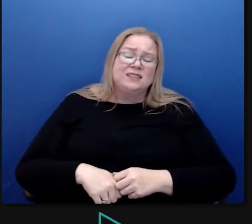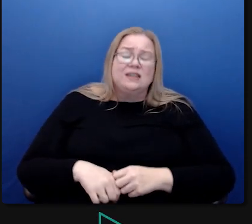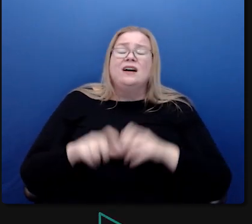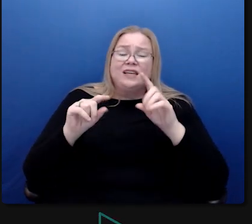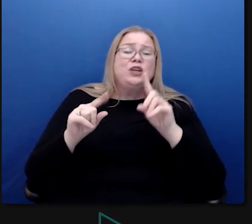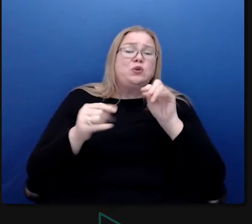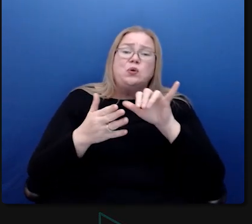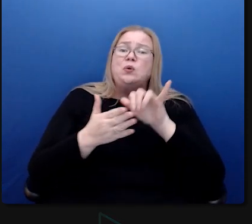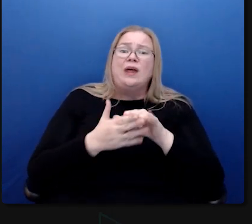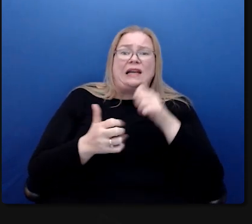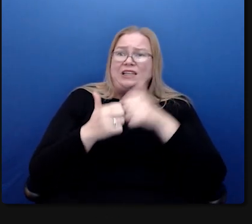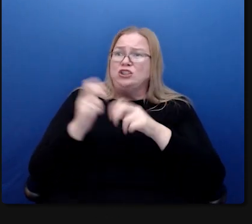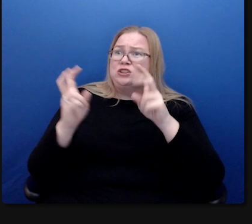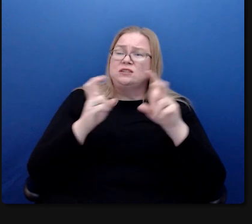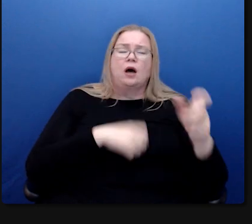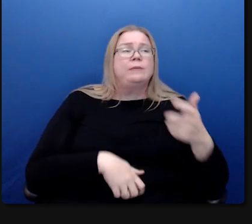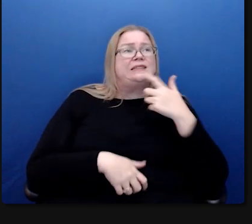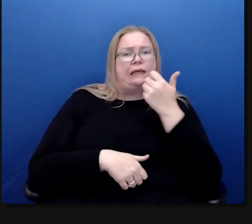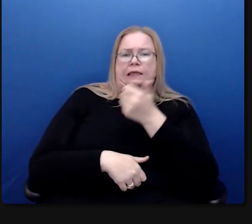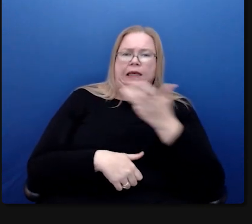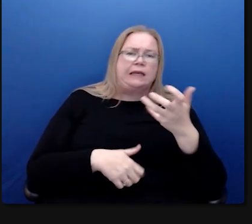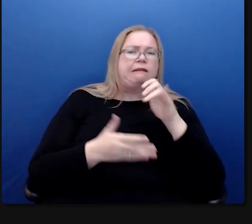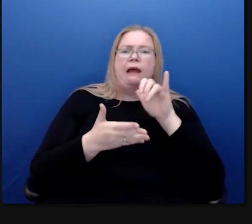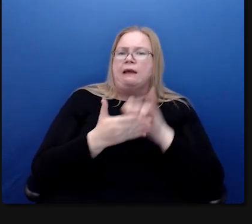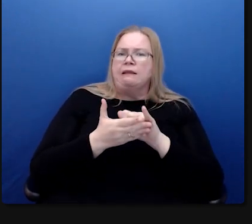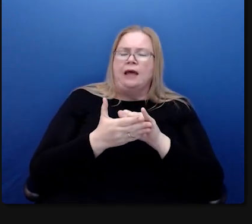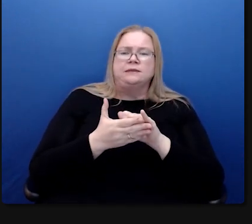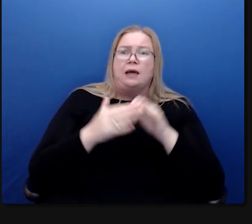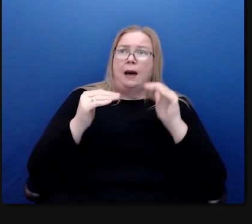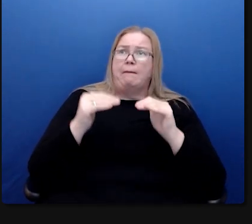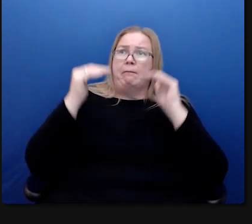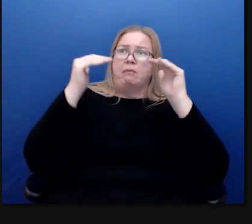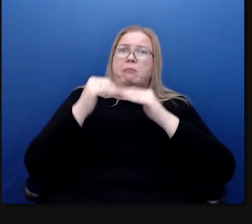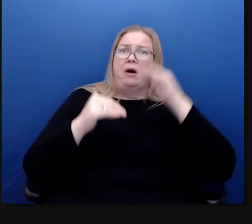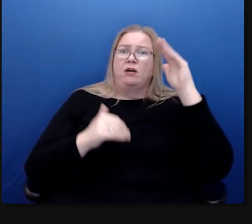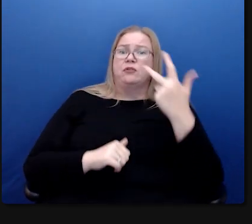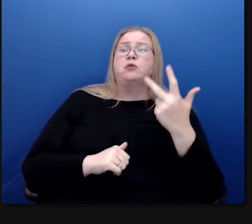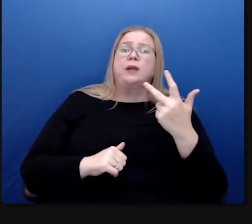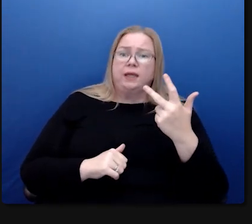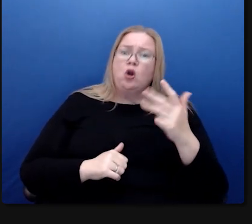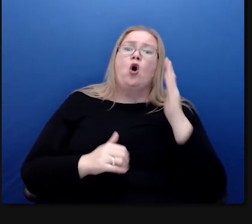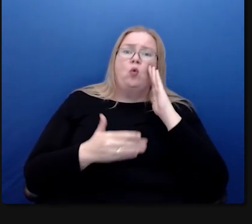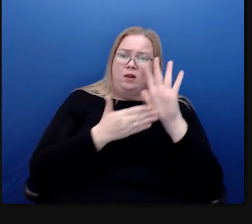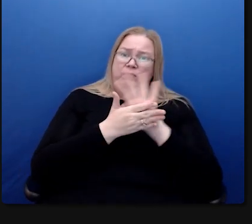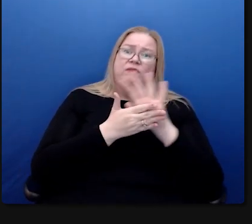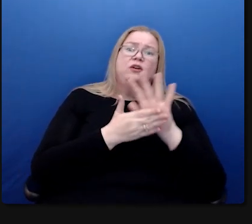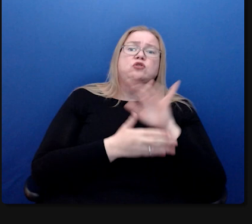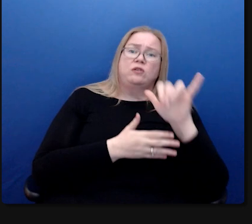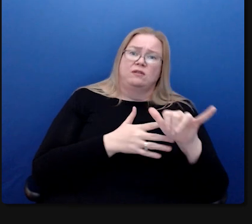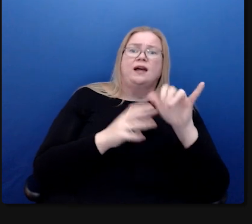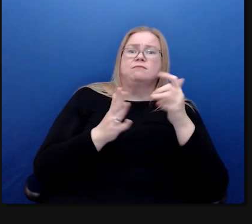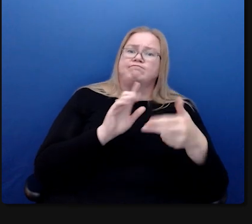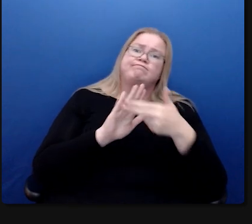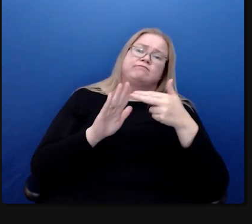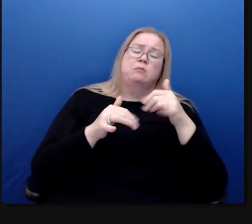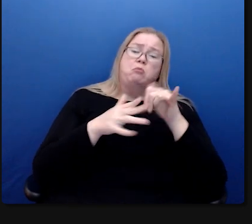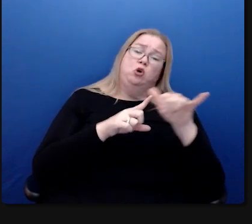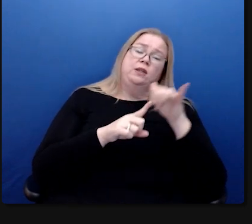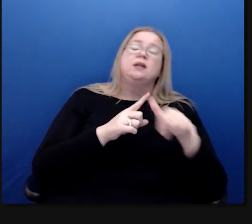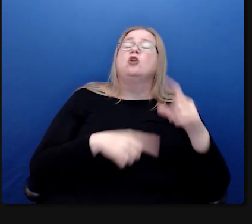what we call policy guides. We have customers who have multiple games. Some of their games are family